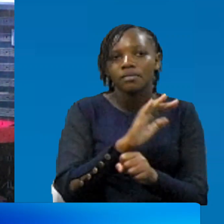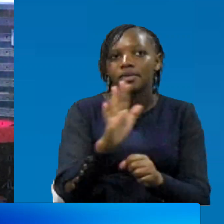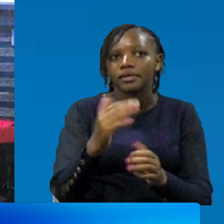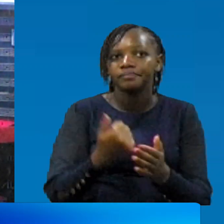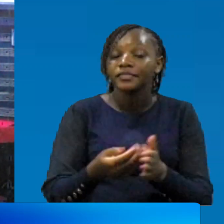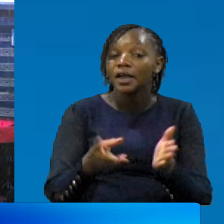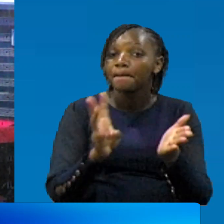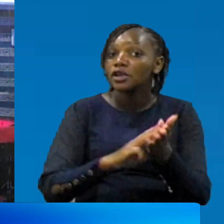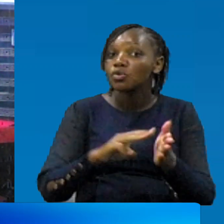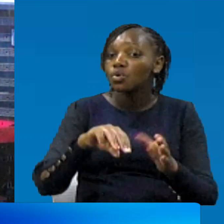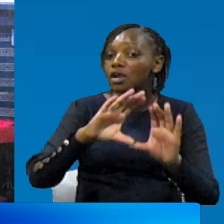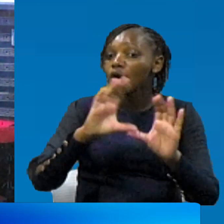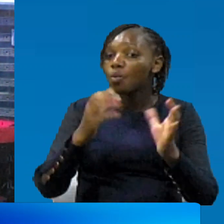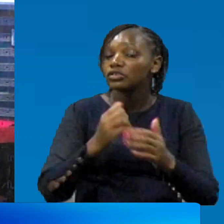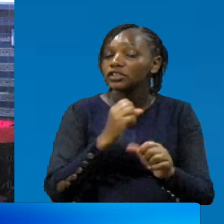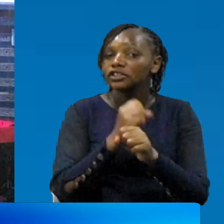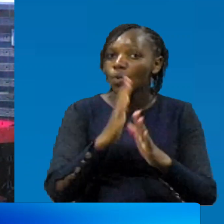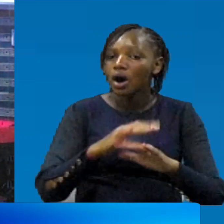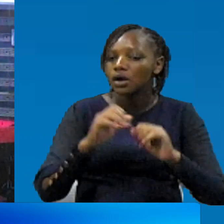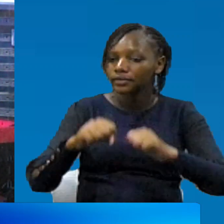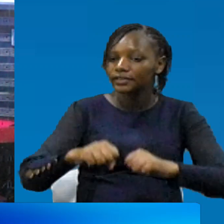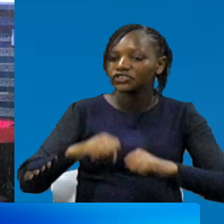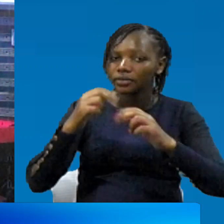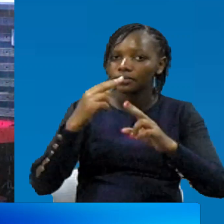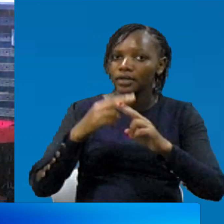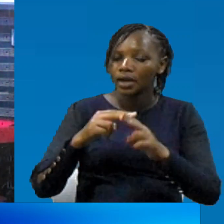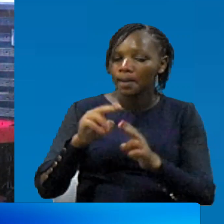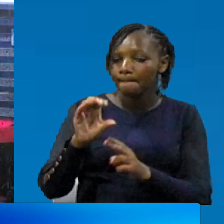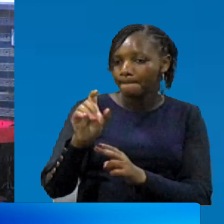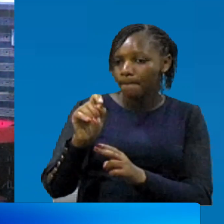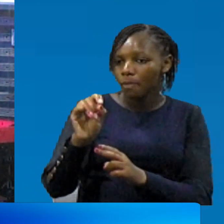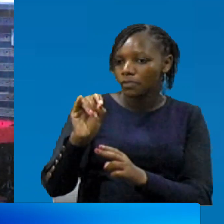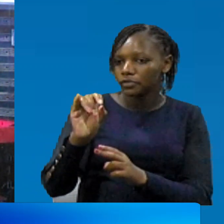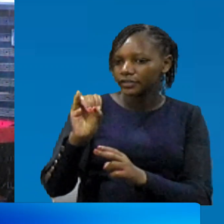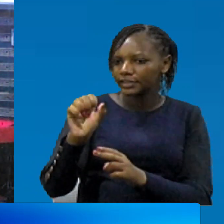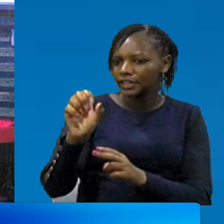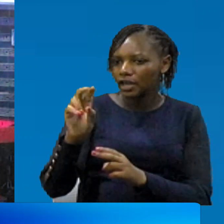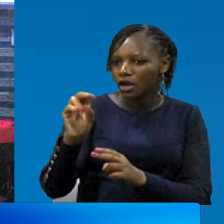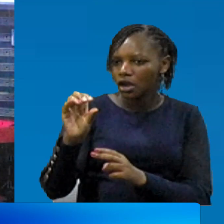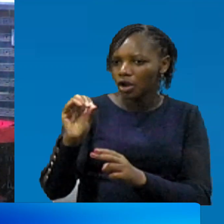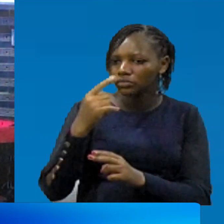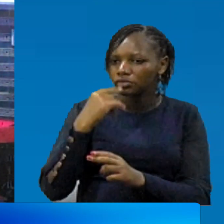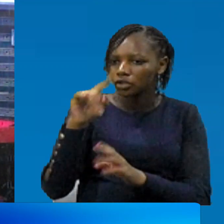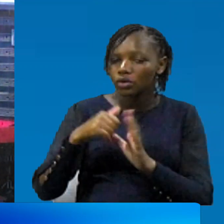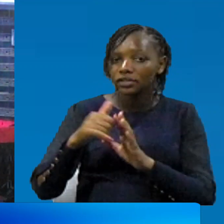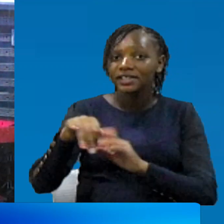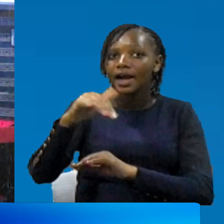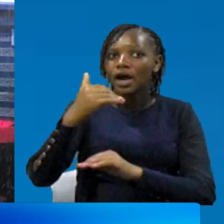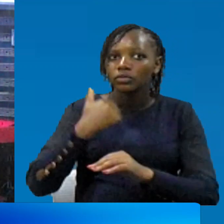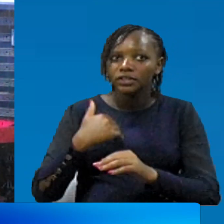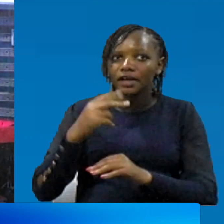Migori Community Workers Chairman Bernard Otieno said that the county has